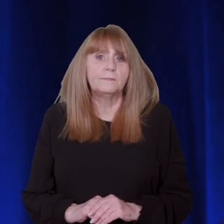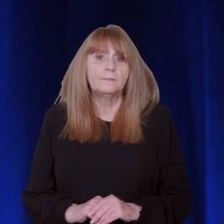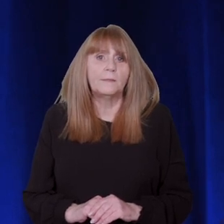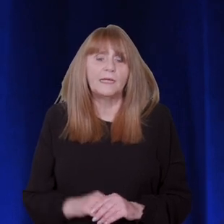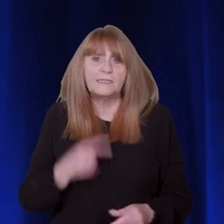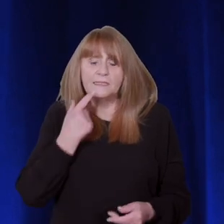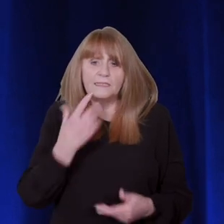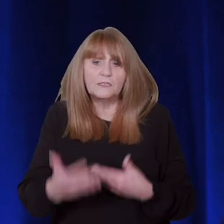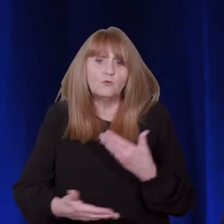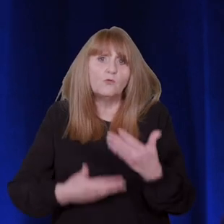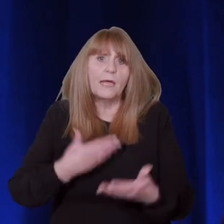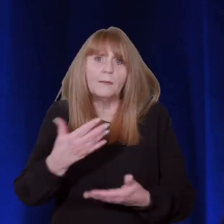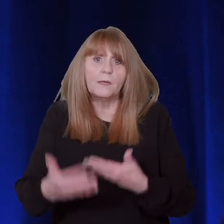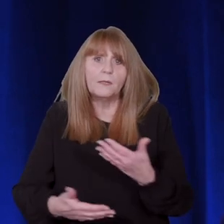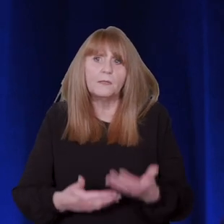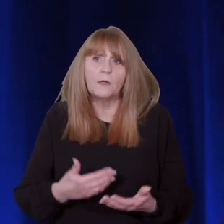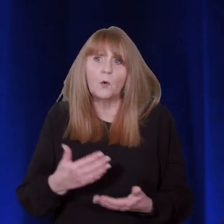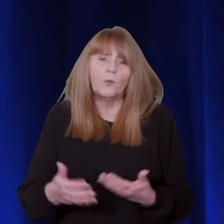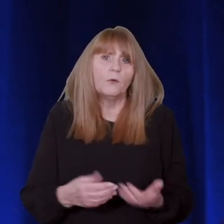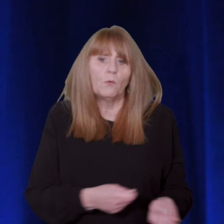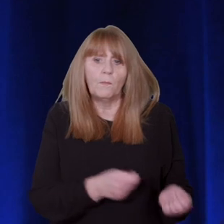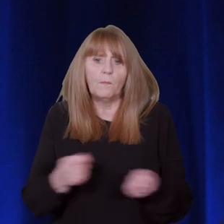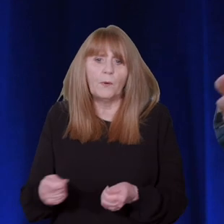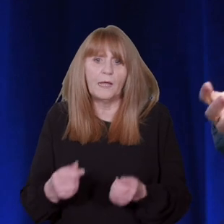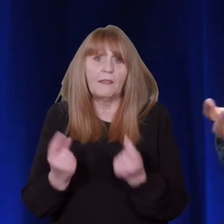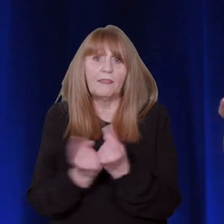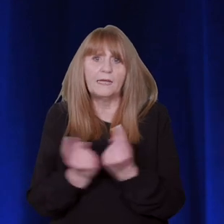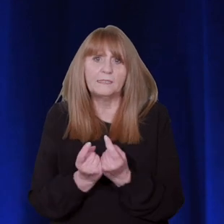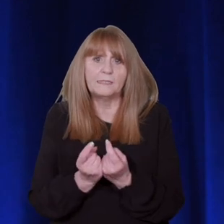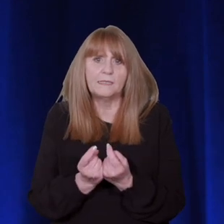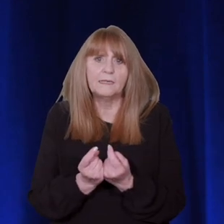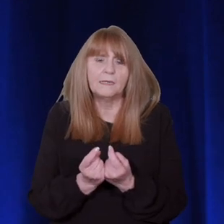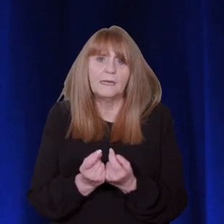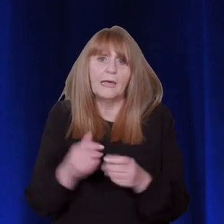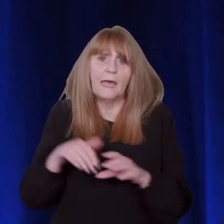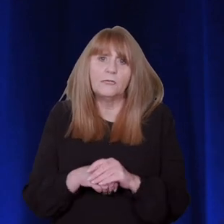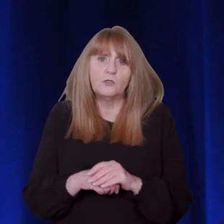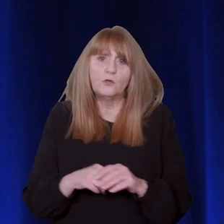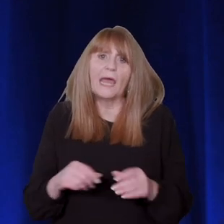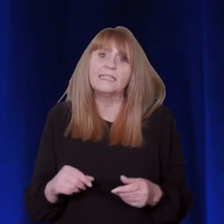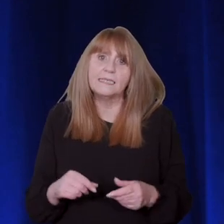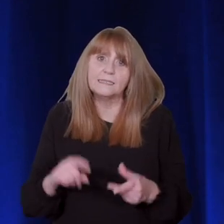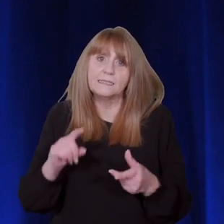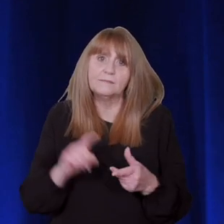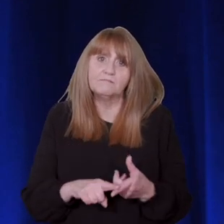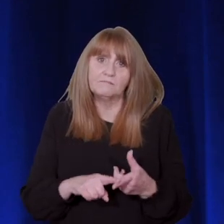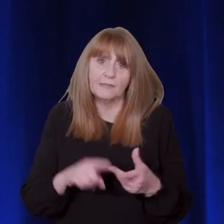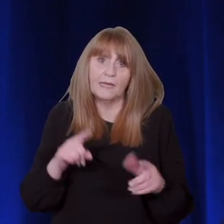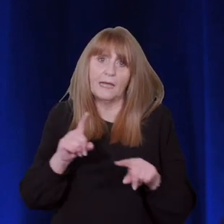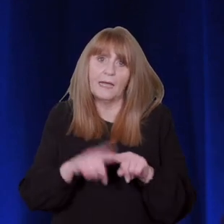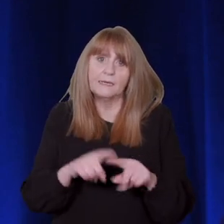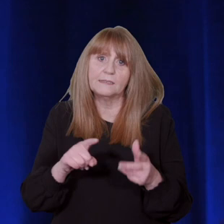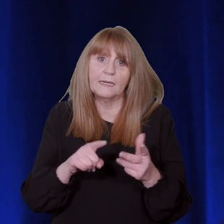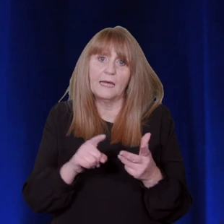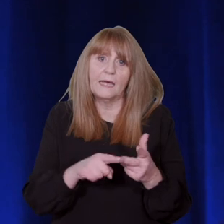us the fact that we're going to bring something into existence. That breakfast club didn't exist until I did it. I often wondered, why did we do